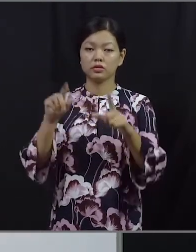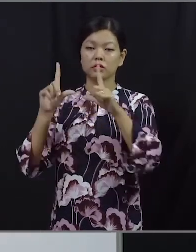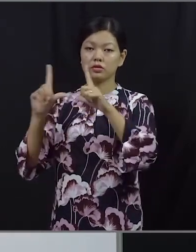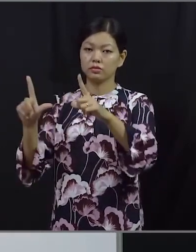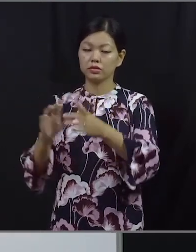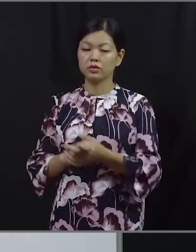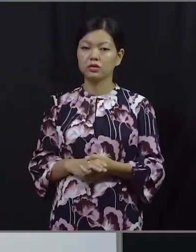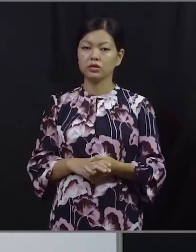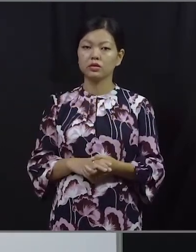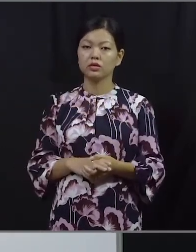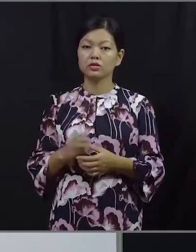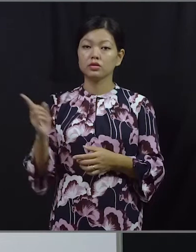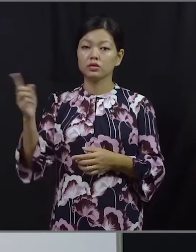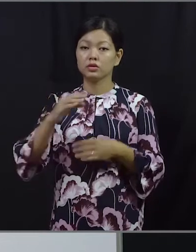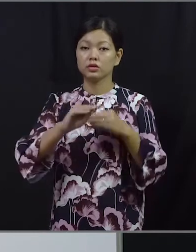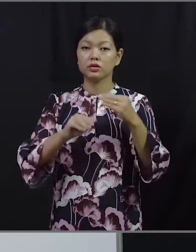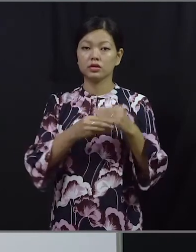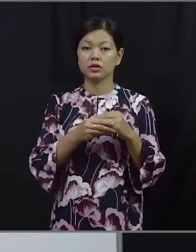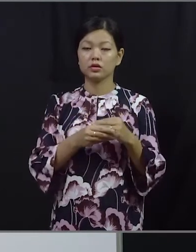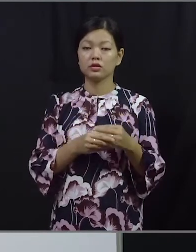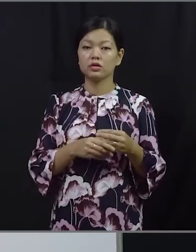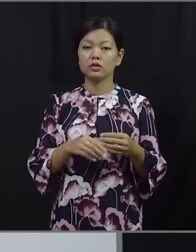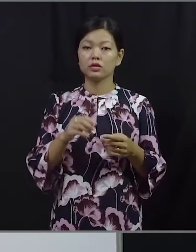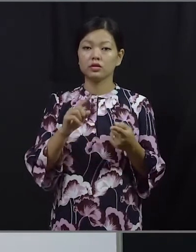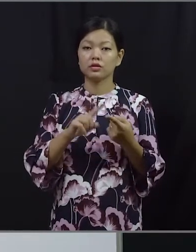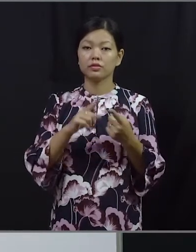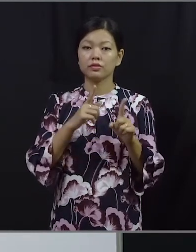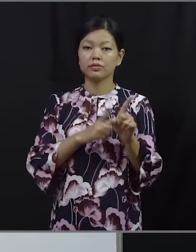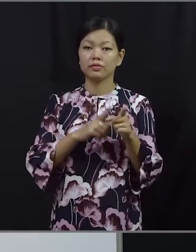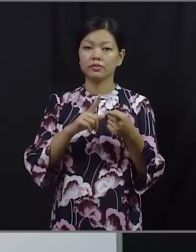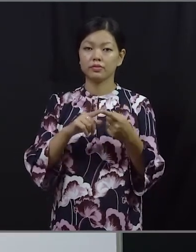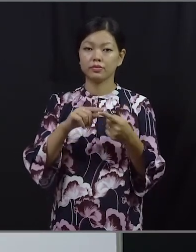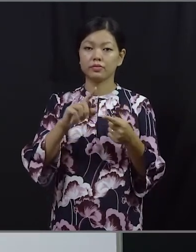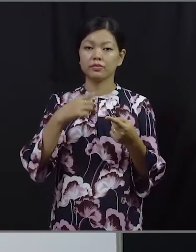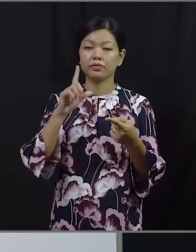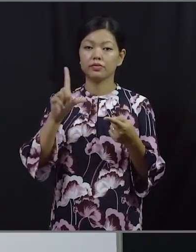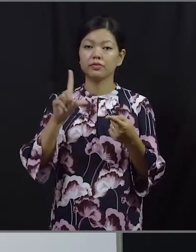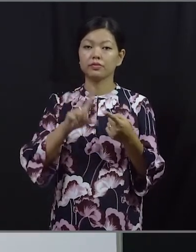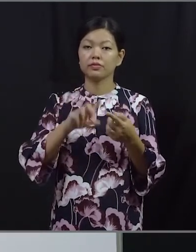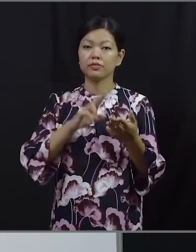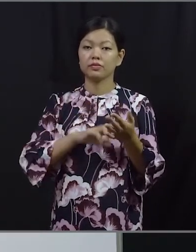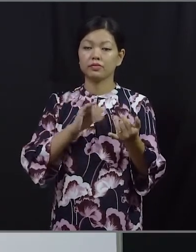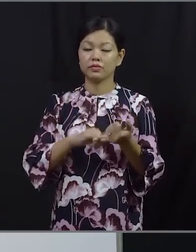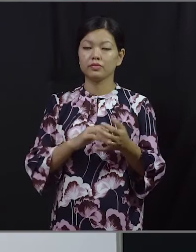object for the eye lens. So, here let me draw the eye lens. So, here as I told you, eye lens is bigger in